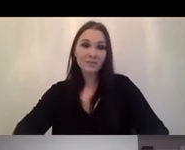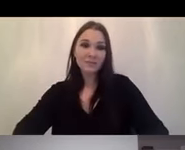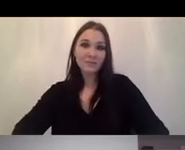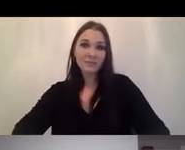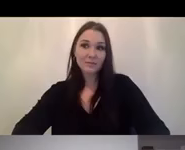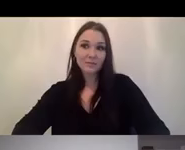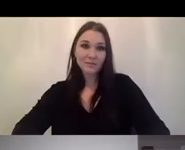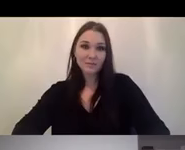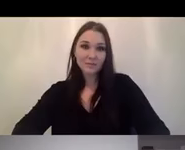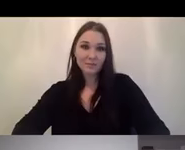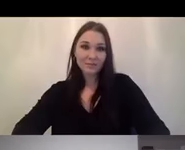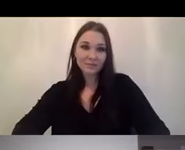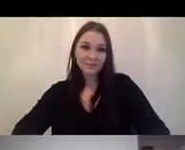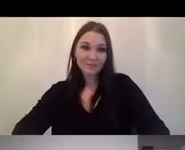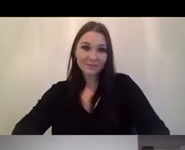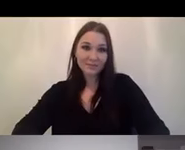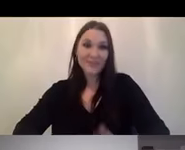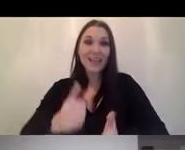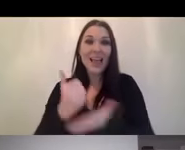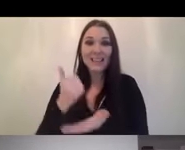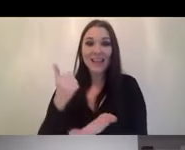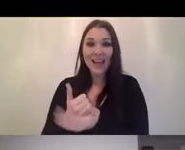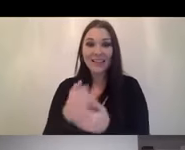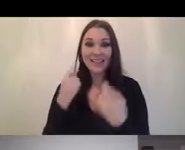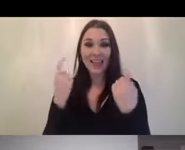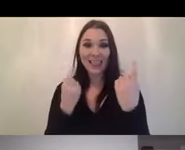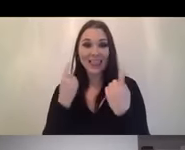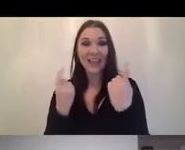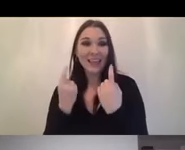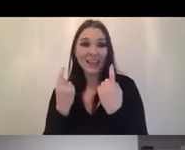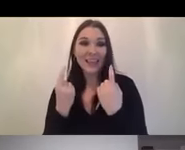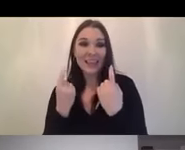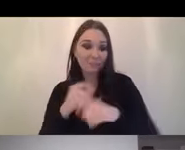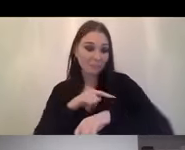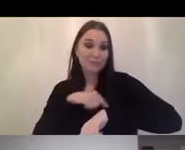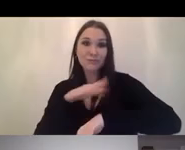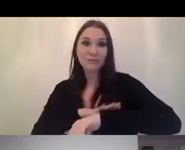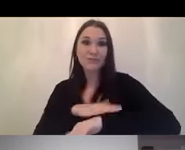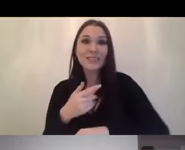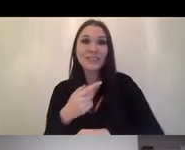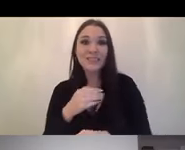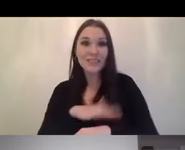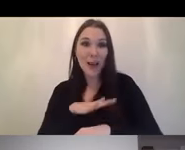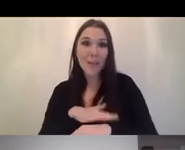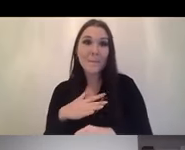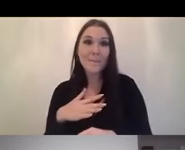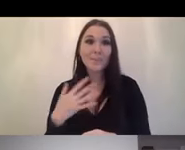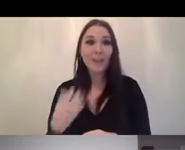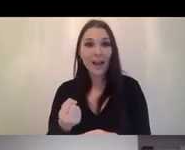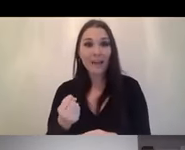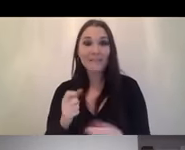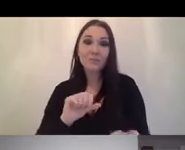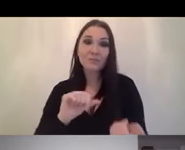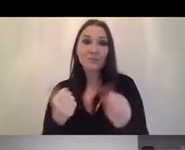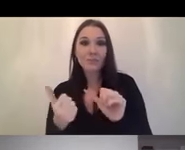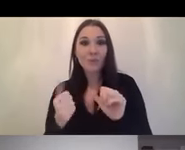Excellent. Well, look, I think that's going to just be us running on time. We've got to switch over to the